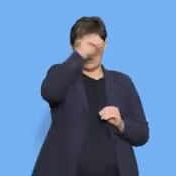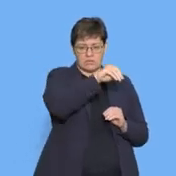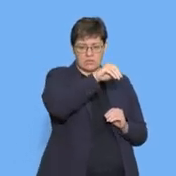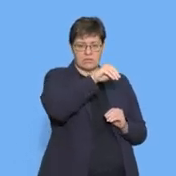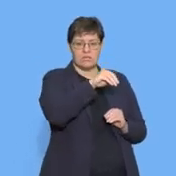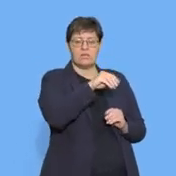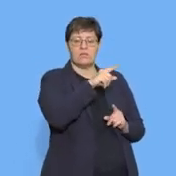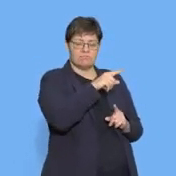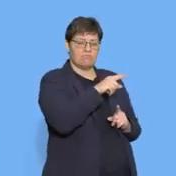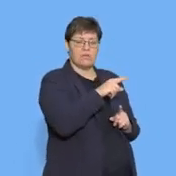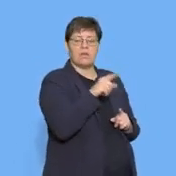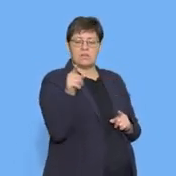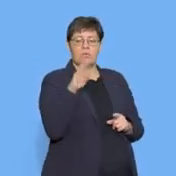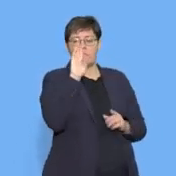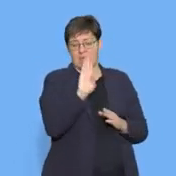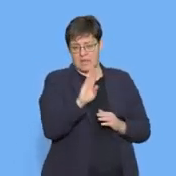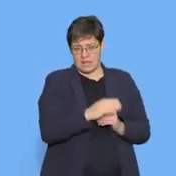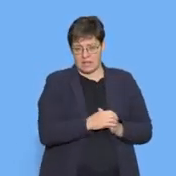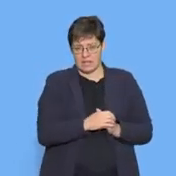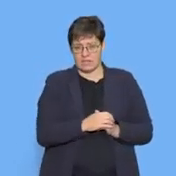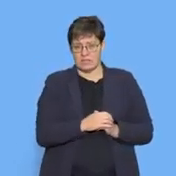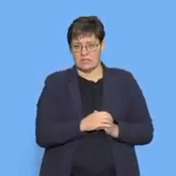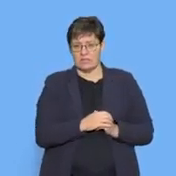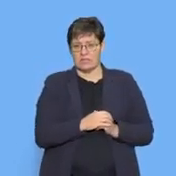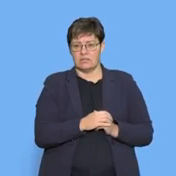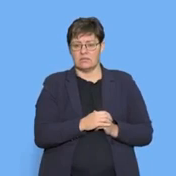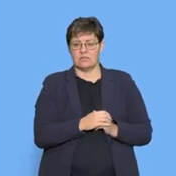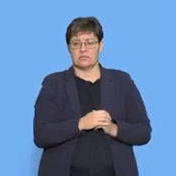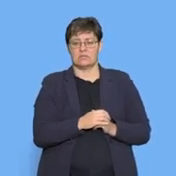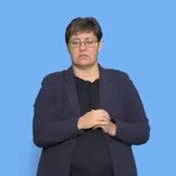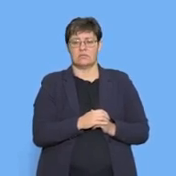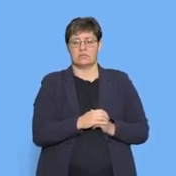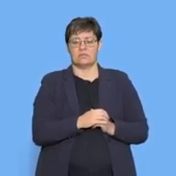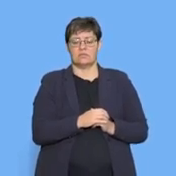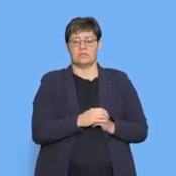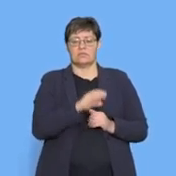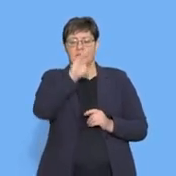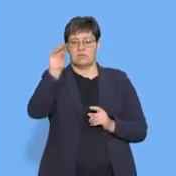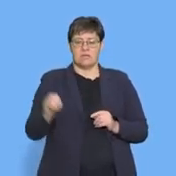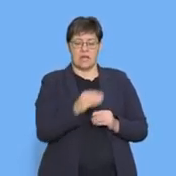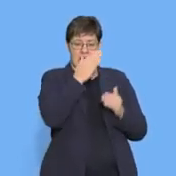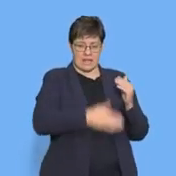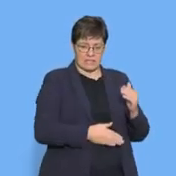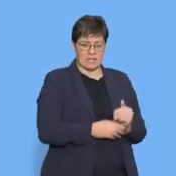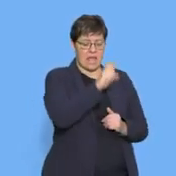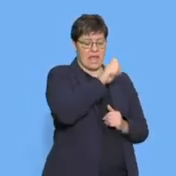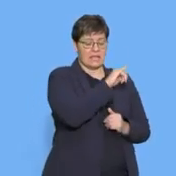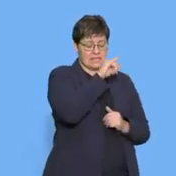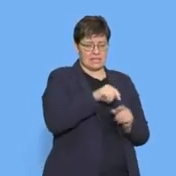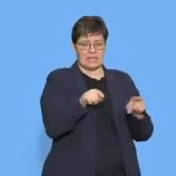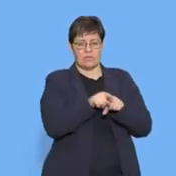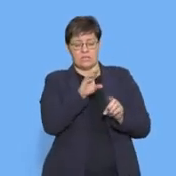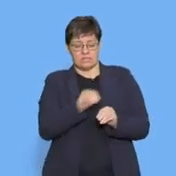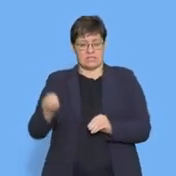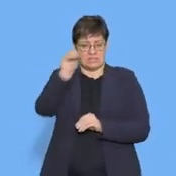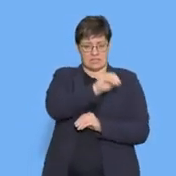root, and then the square root of b squared is simply b. So if I just write that out now, I'm going to end up with that